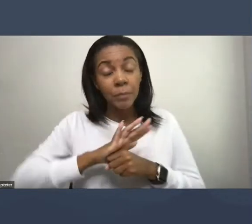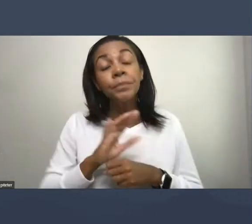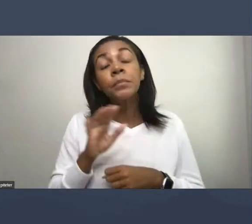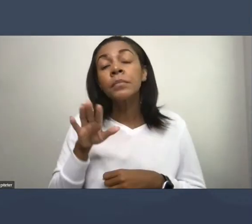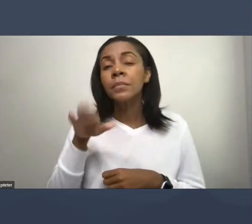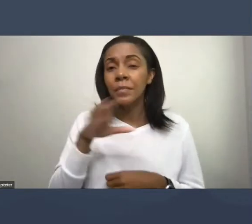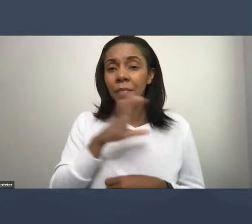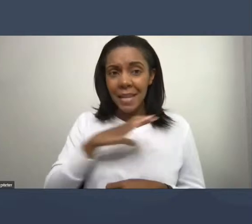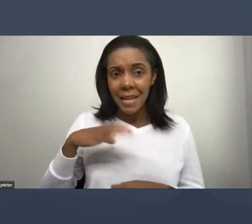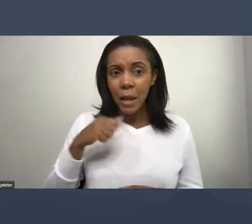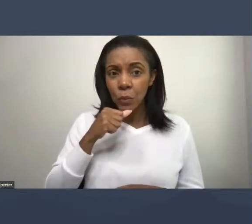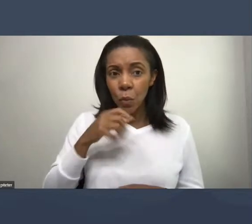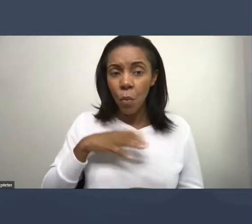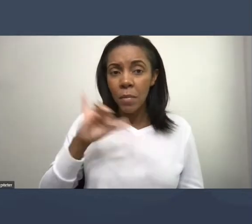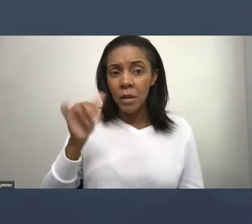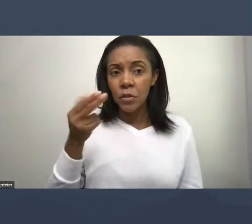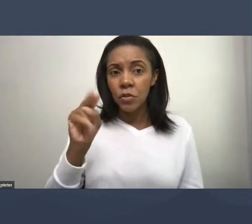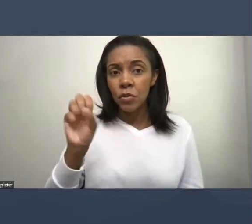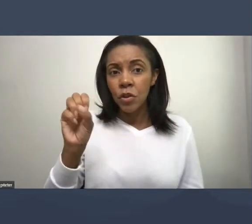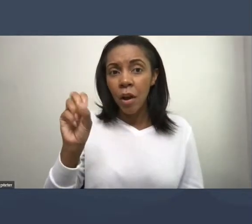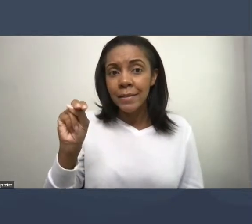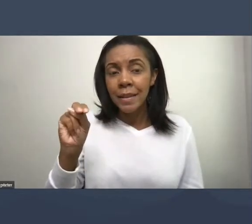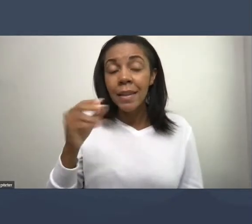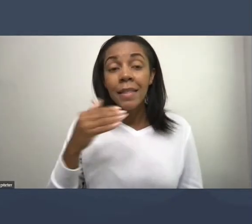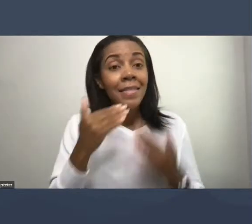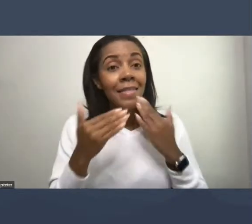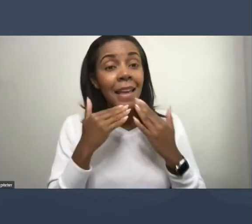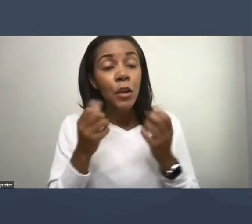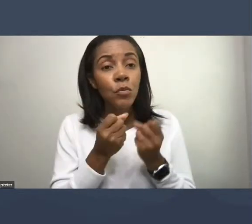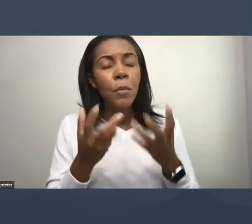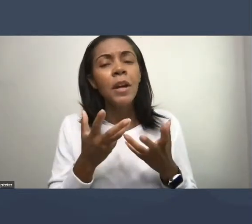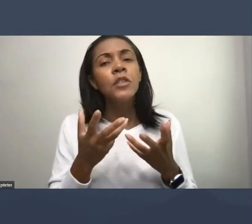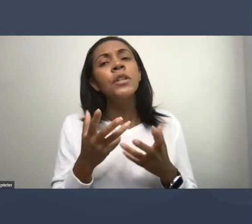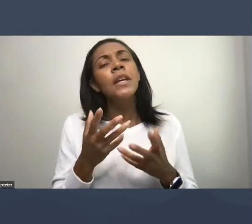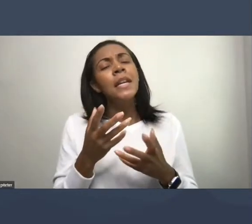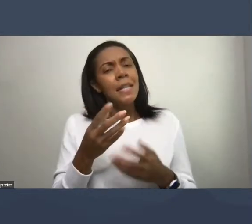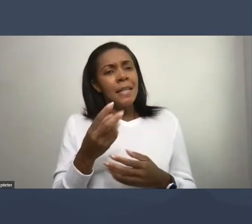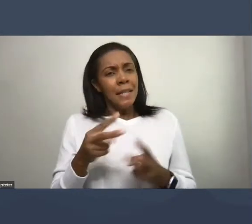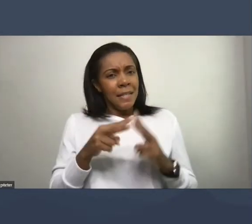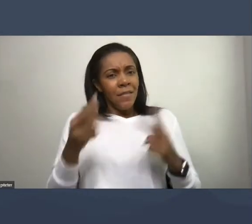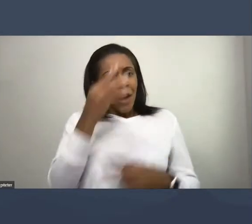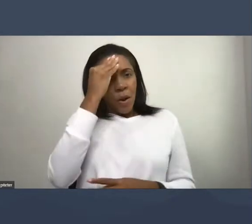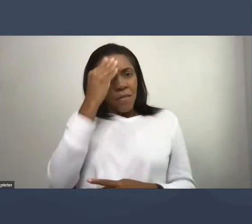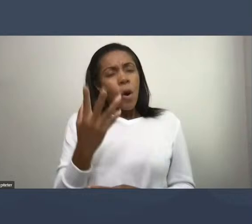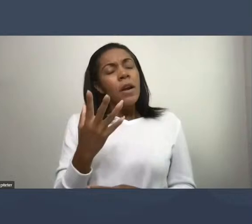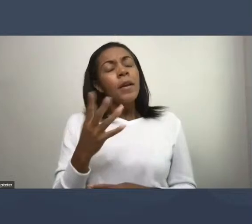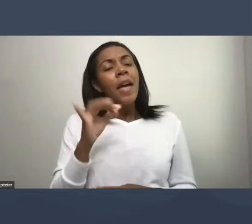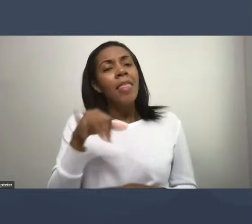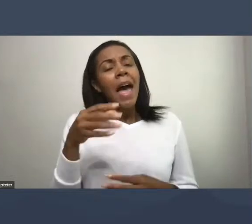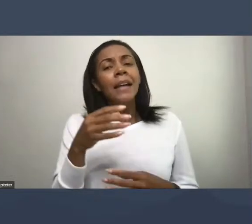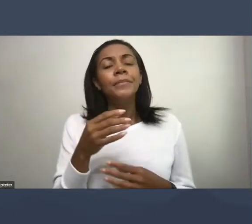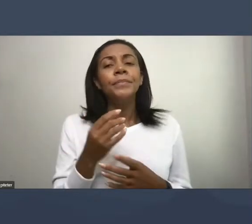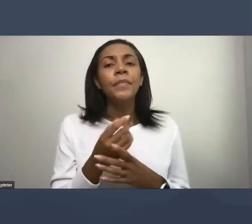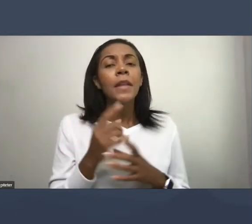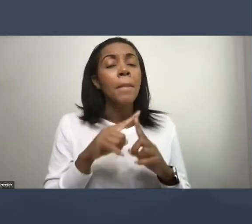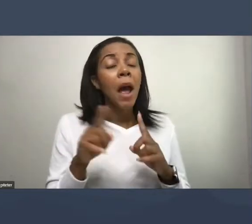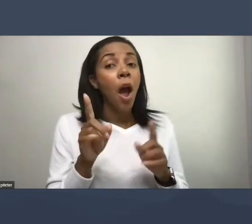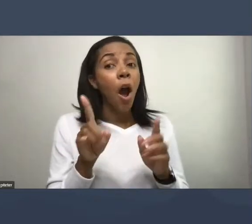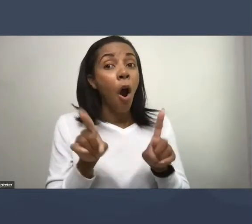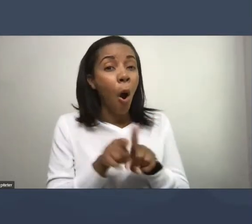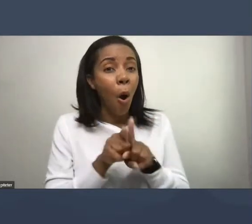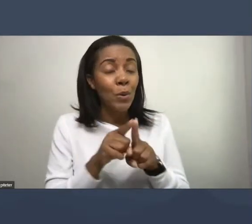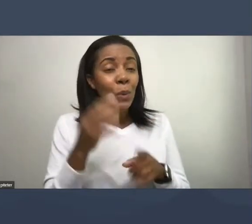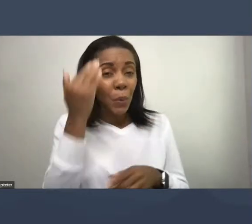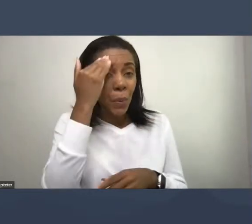Johnson. Thank you so much. It's becoming very informative information, but I also recognize the fact that the time is